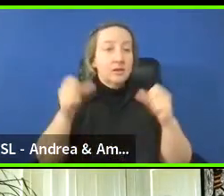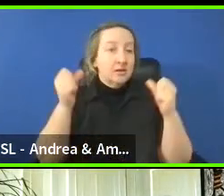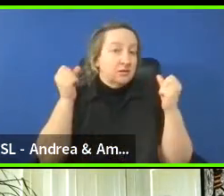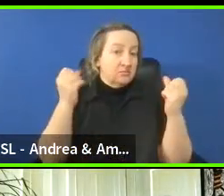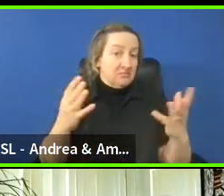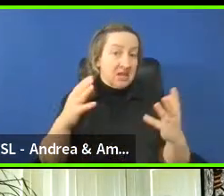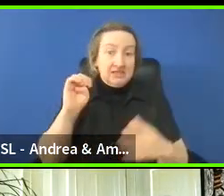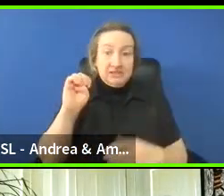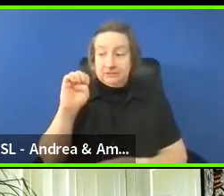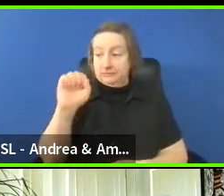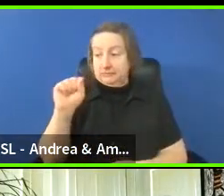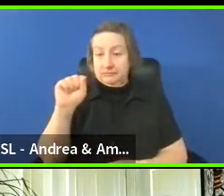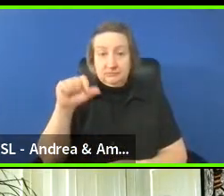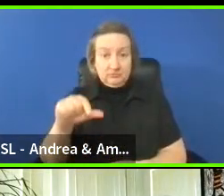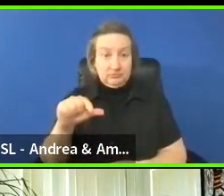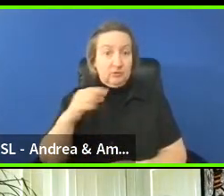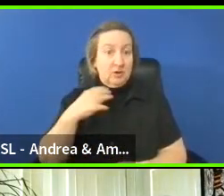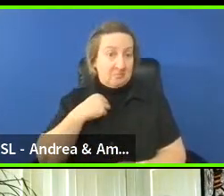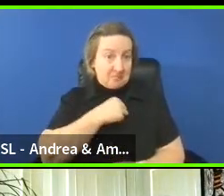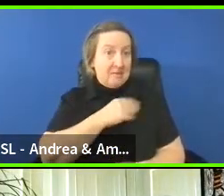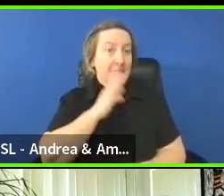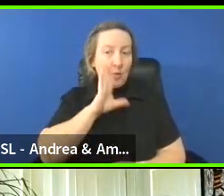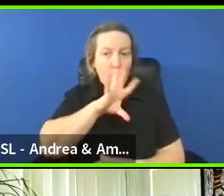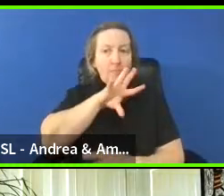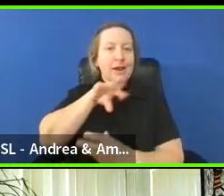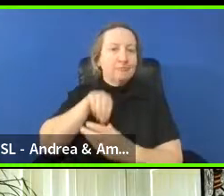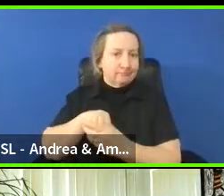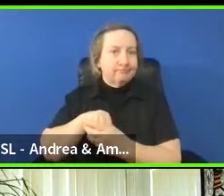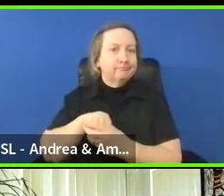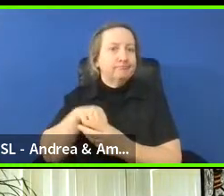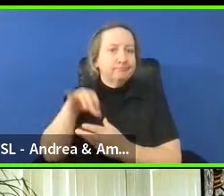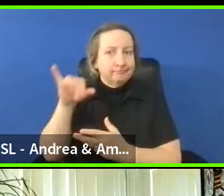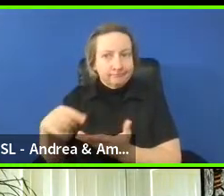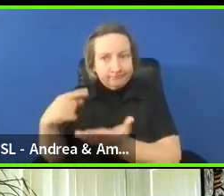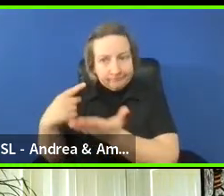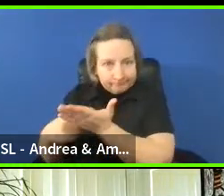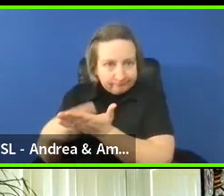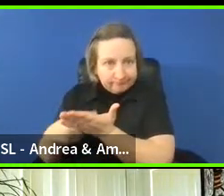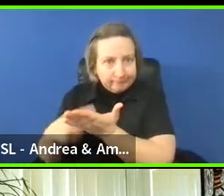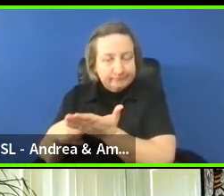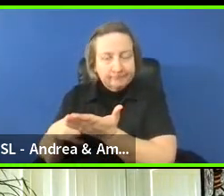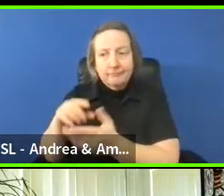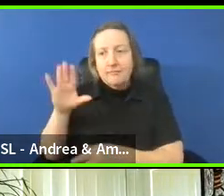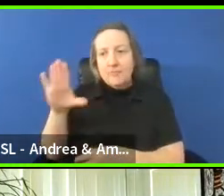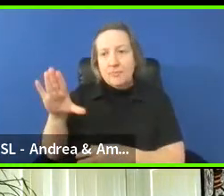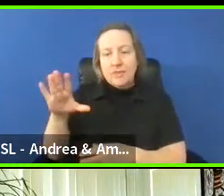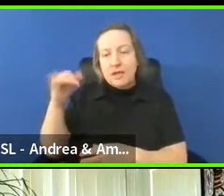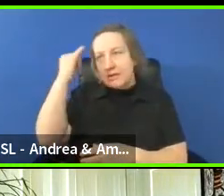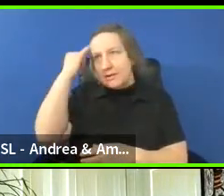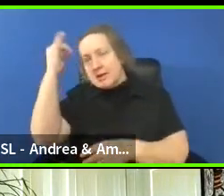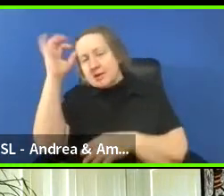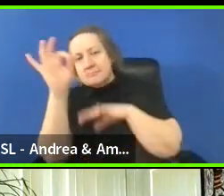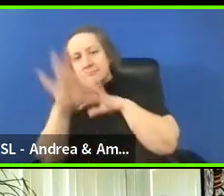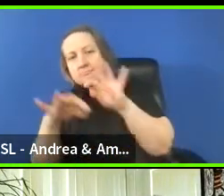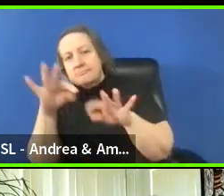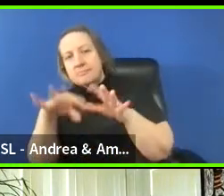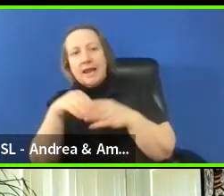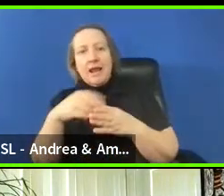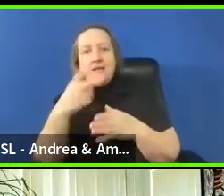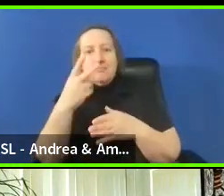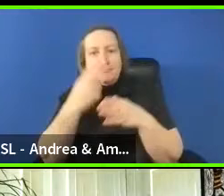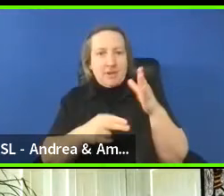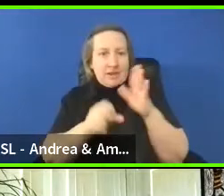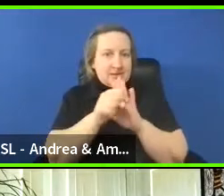ESG members will be on that docket to have their voice heard in that bi-state